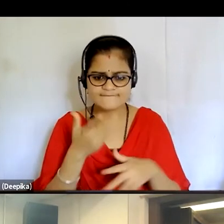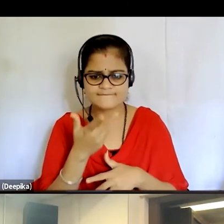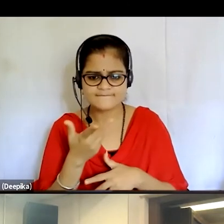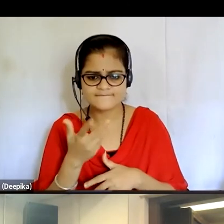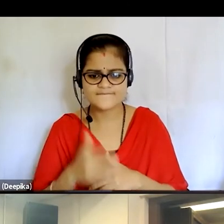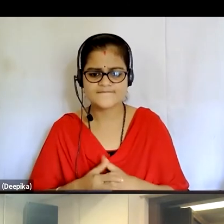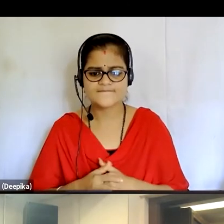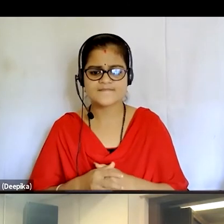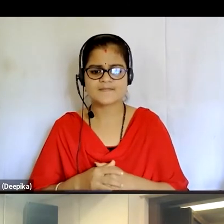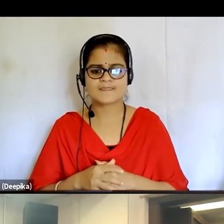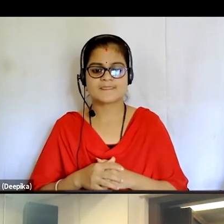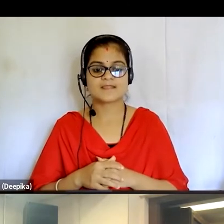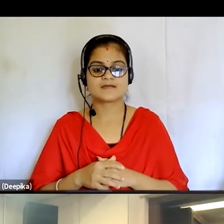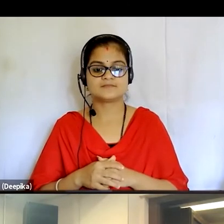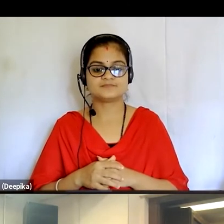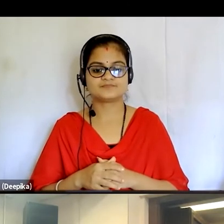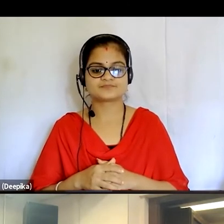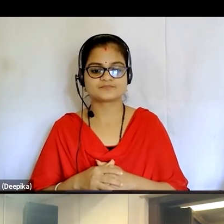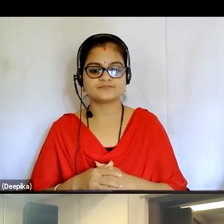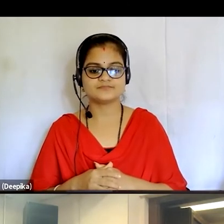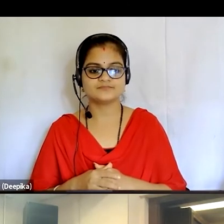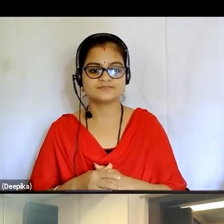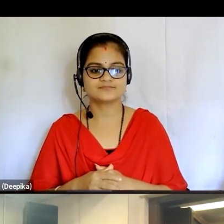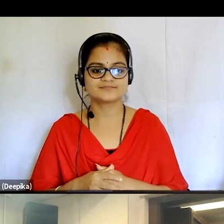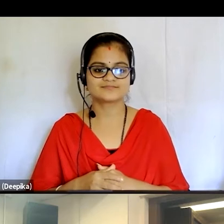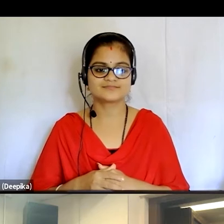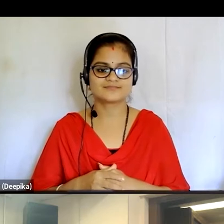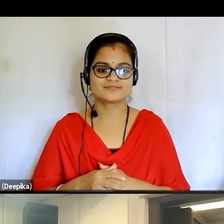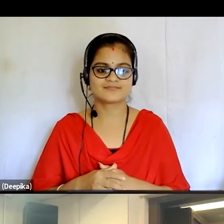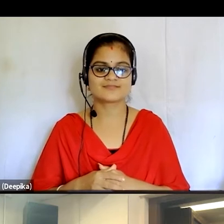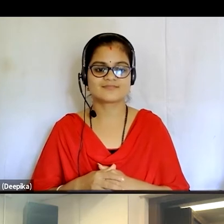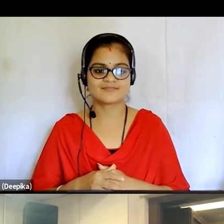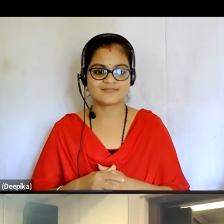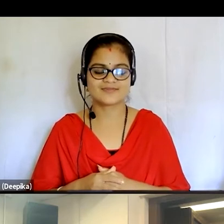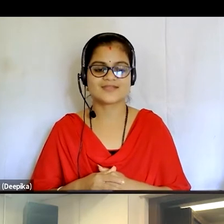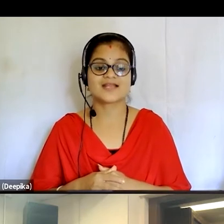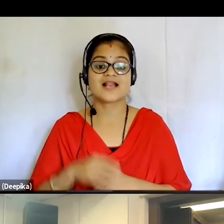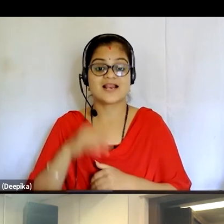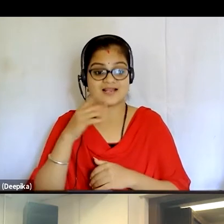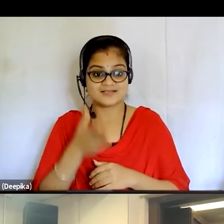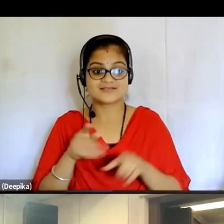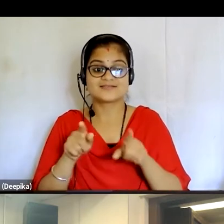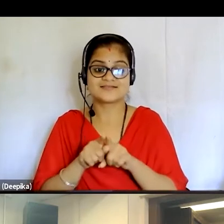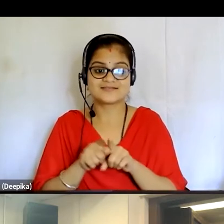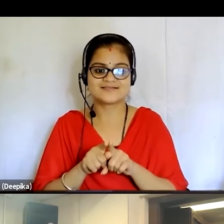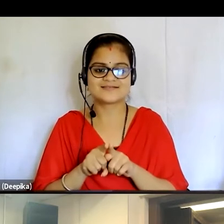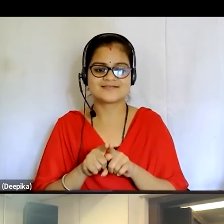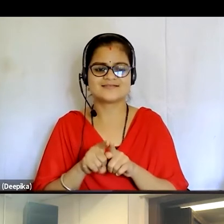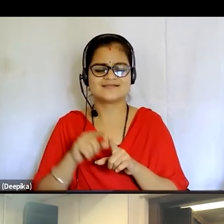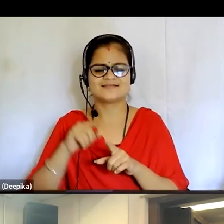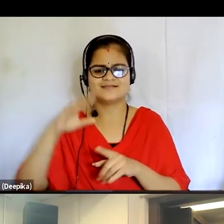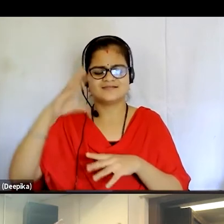of of this rasa and so many people know. The thing is, at the end, it's all alchemy. You get the